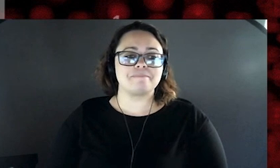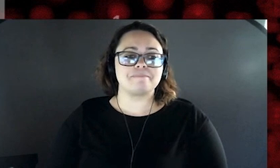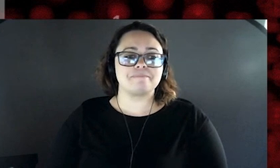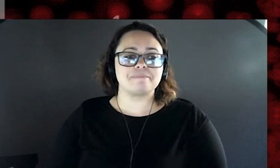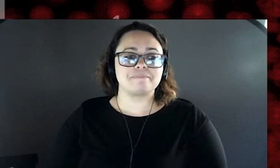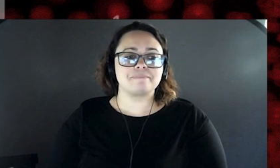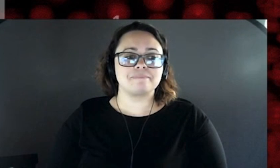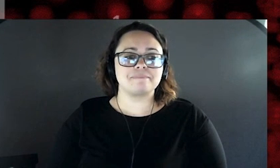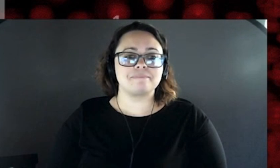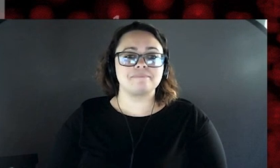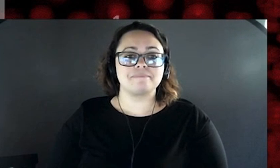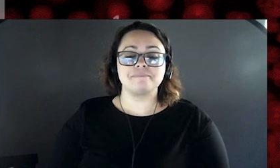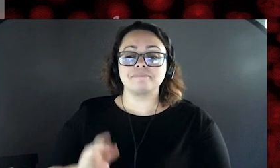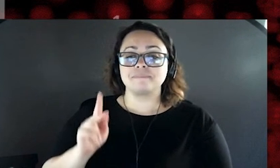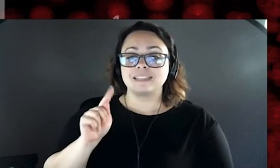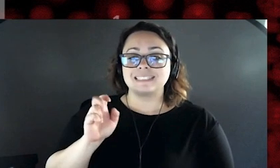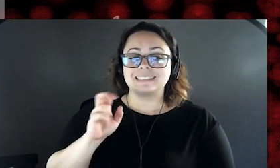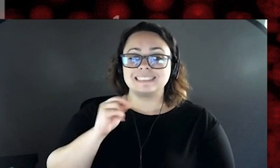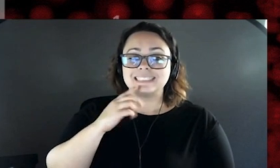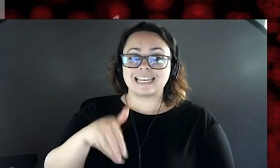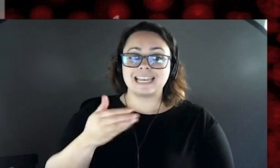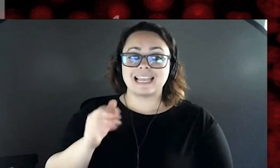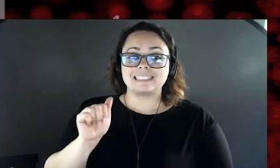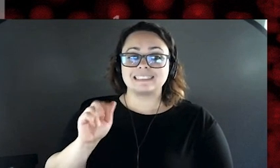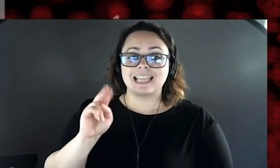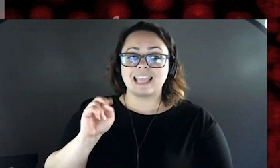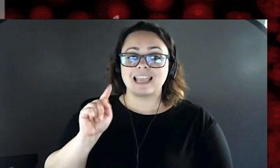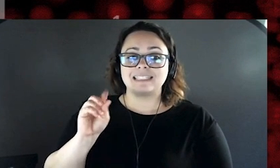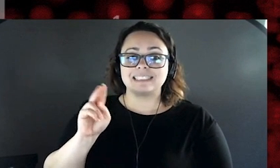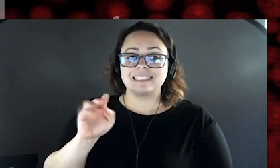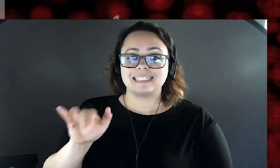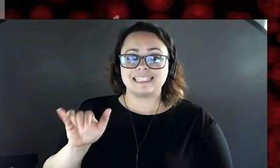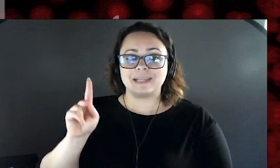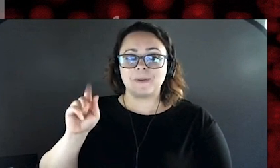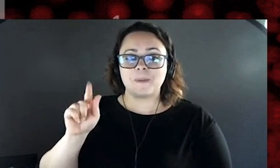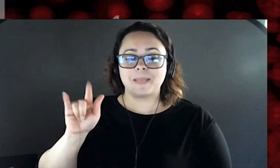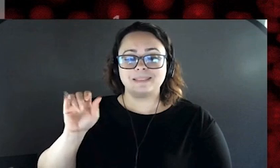From the Department of Rehabilitation, Anthony Colisas.